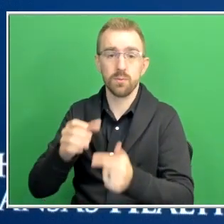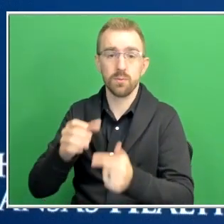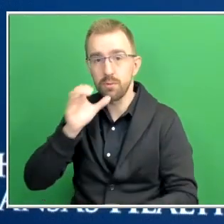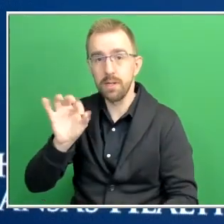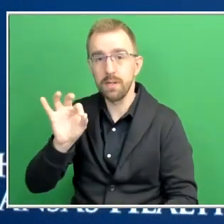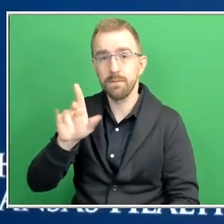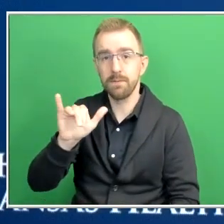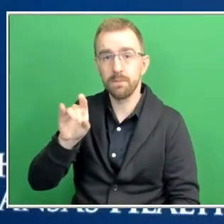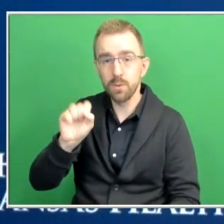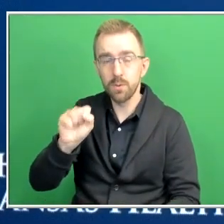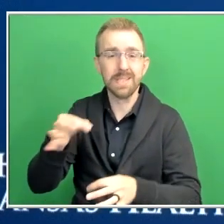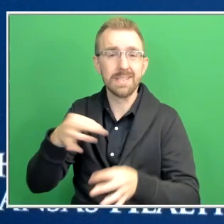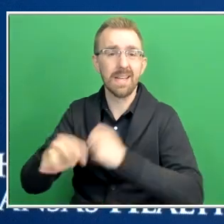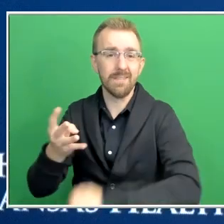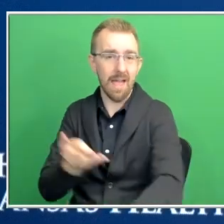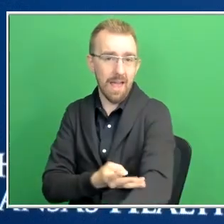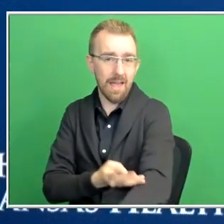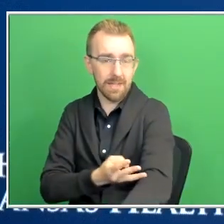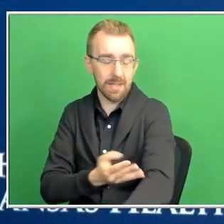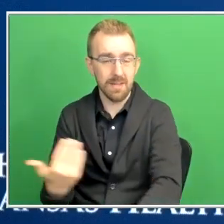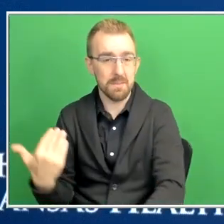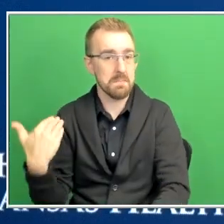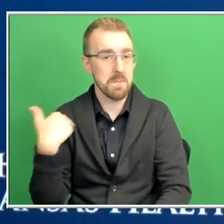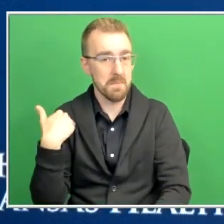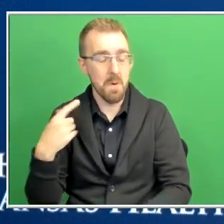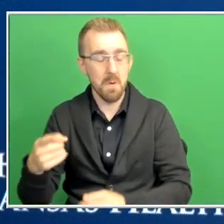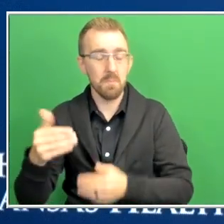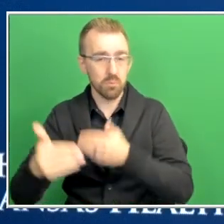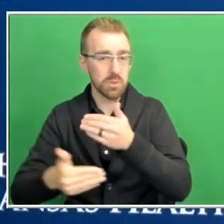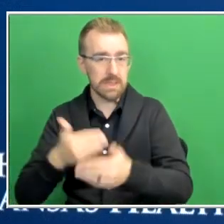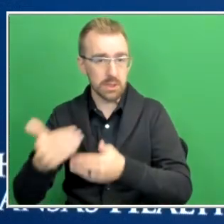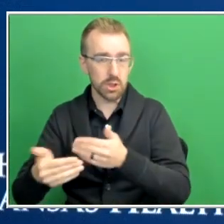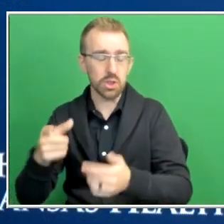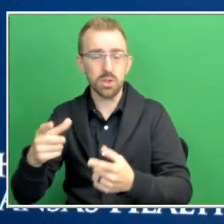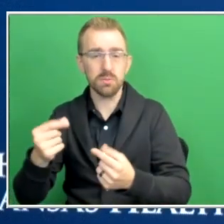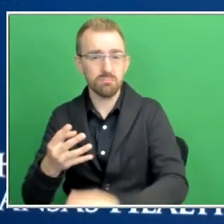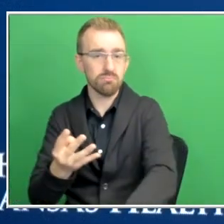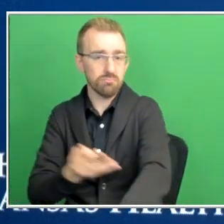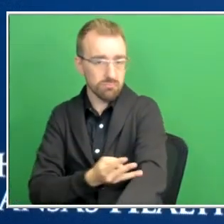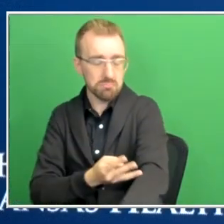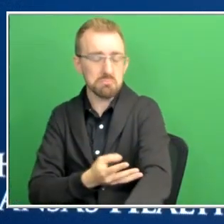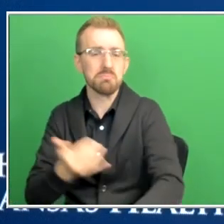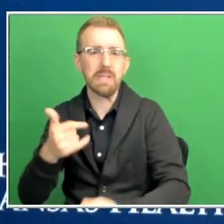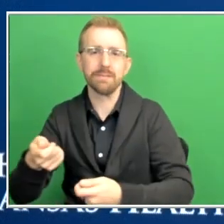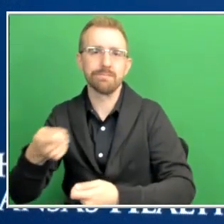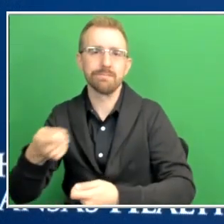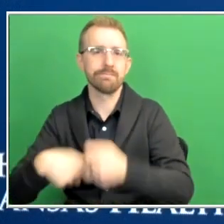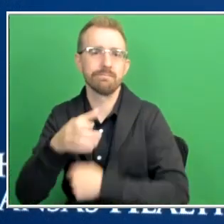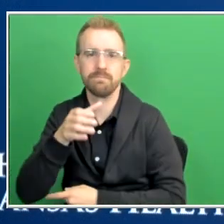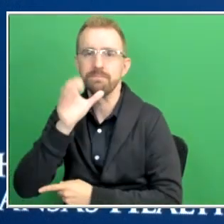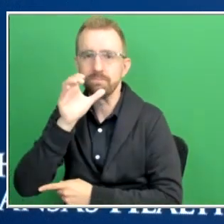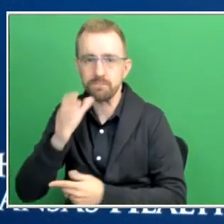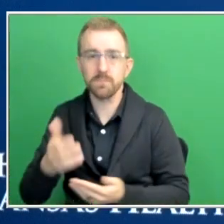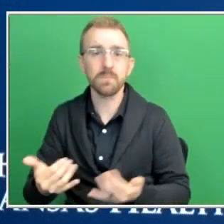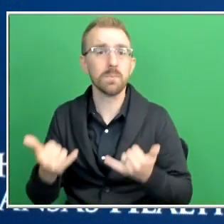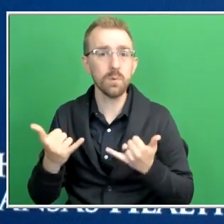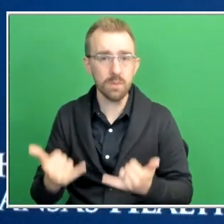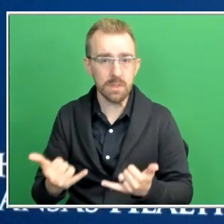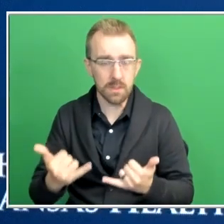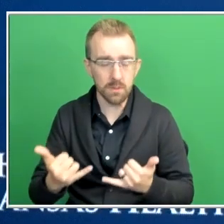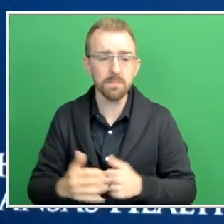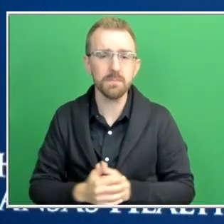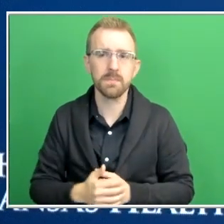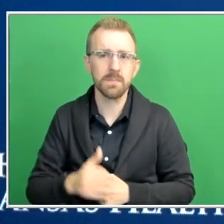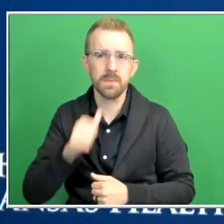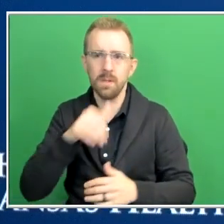an IV when they might have done that with a similar procedure or presentation before. So right now, you're not going to walk in the door